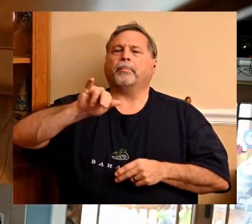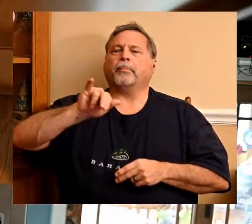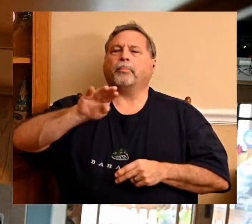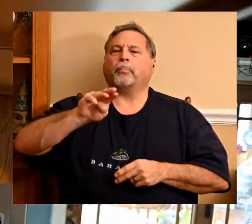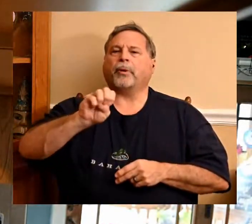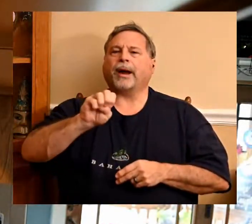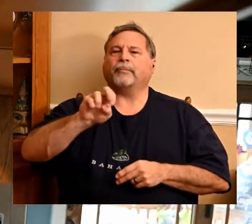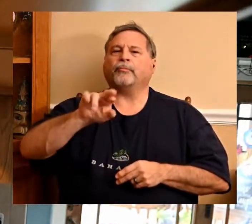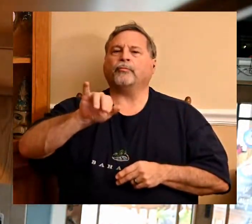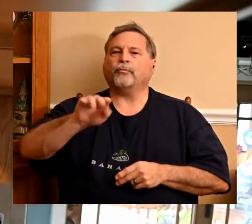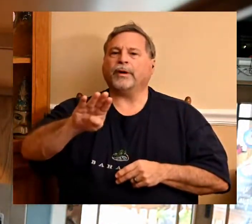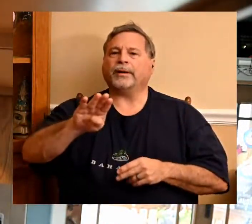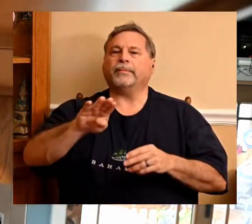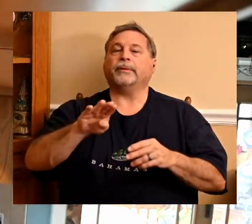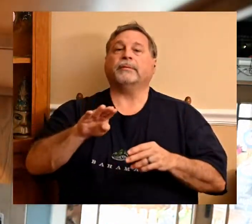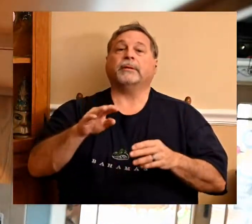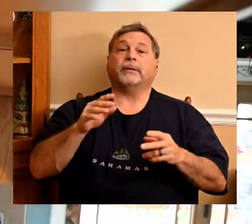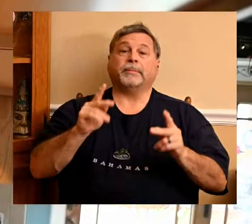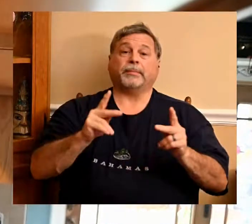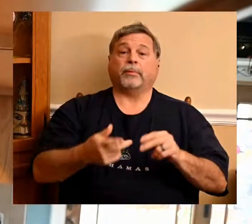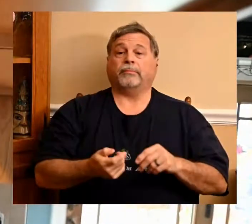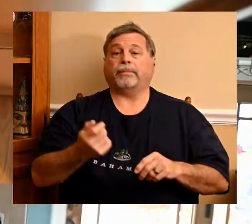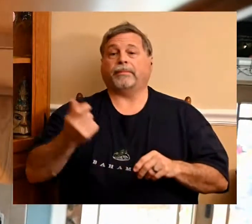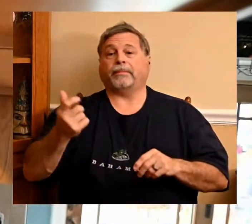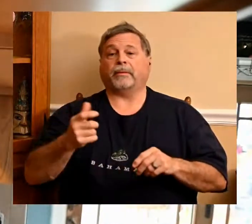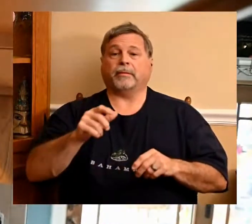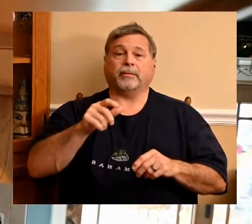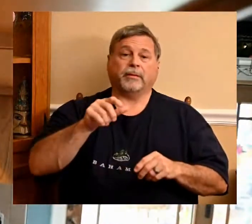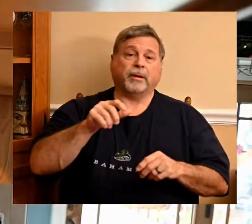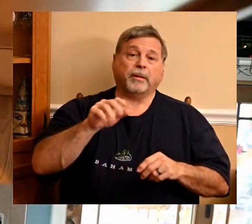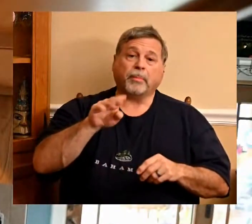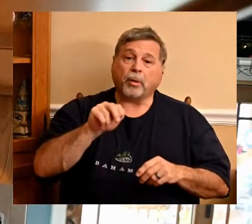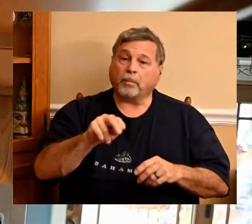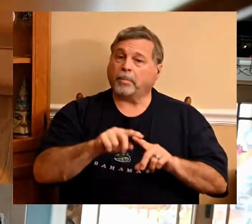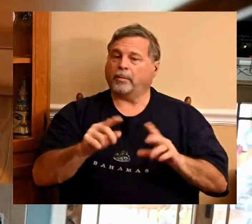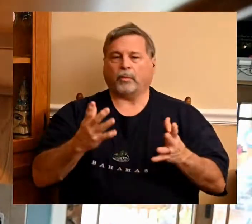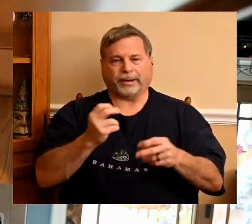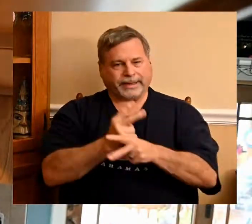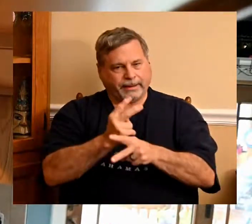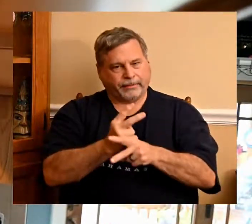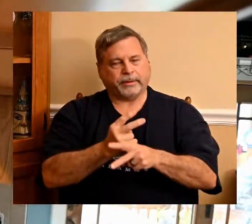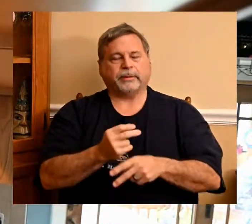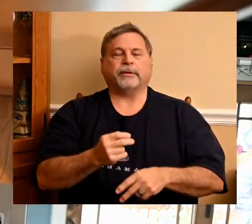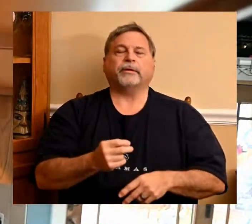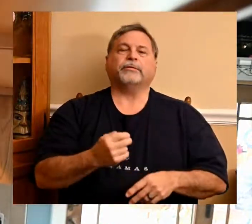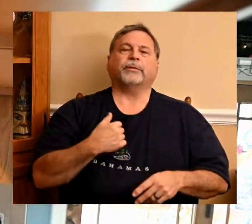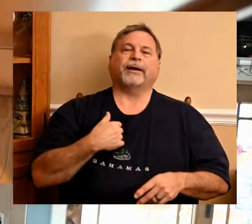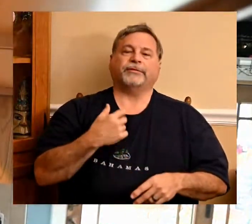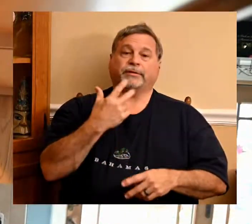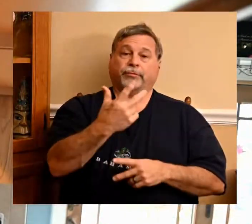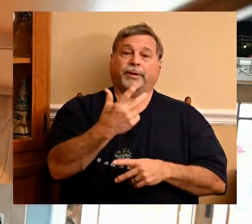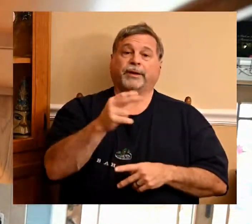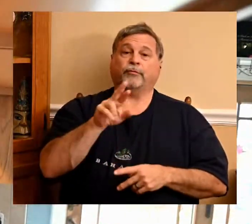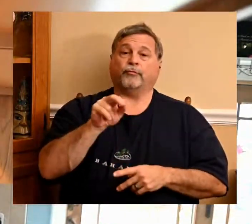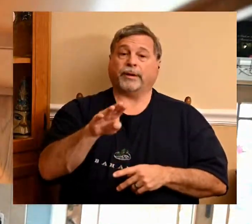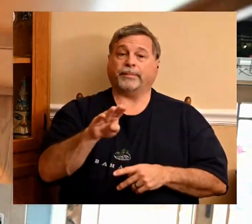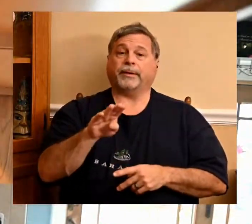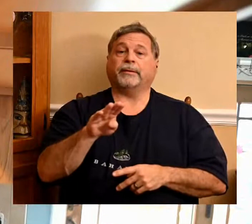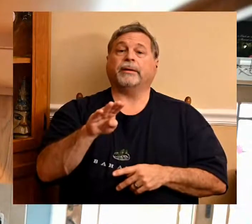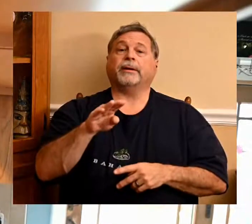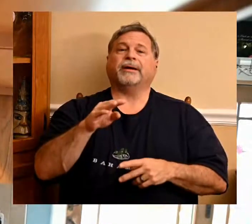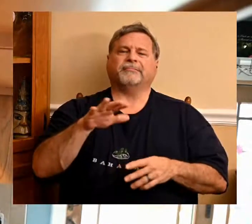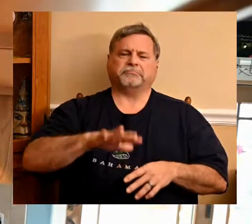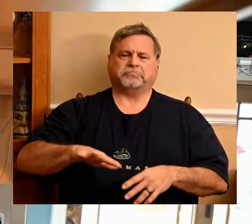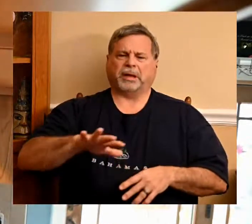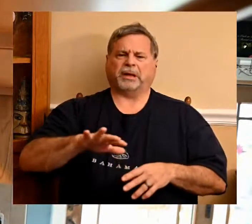ribs off, but we want the ribs on these. We're going to take these 3 ribs. You look at how much